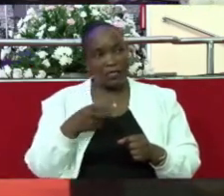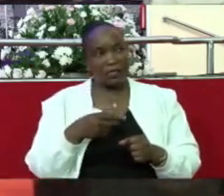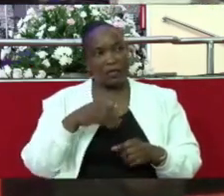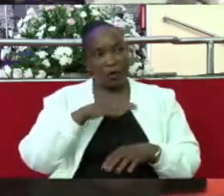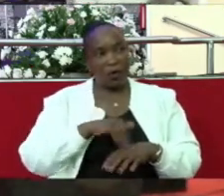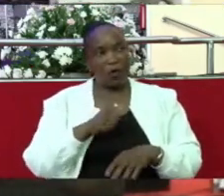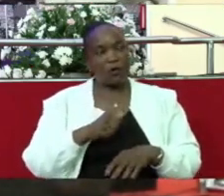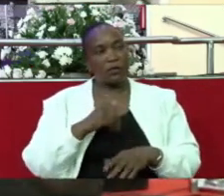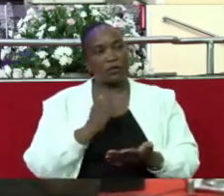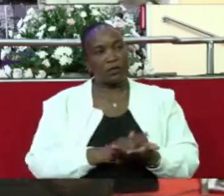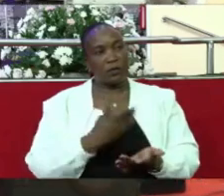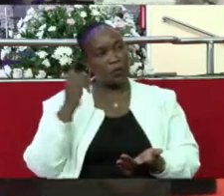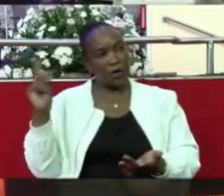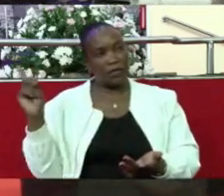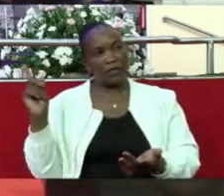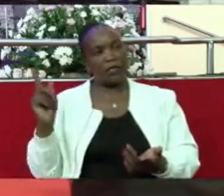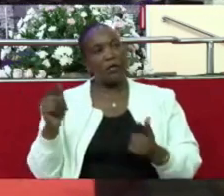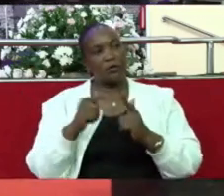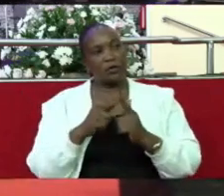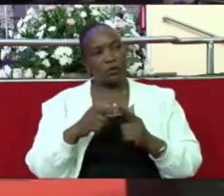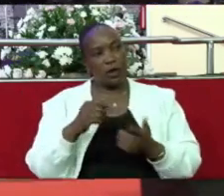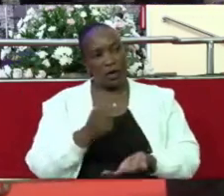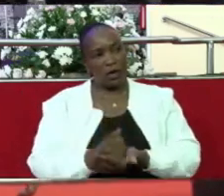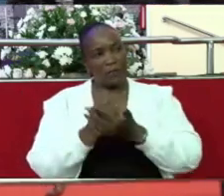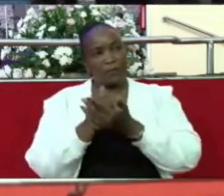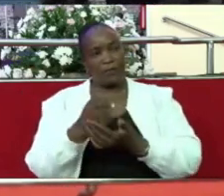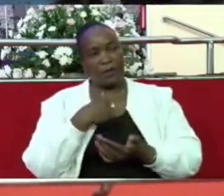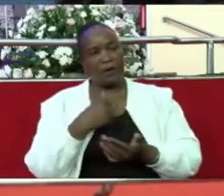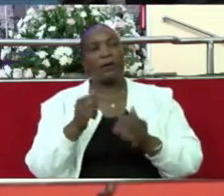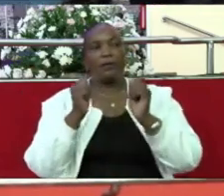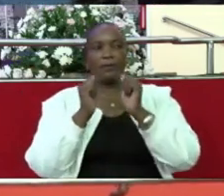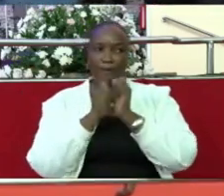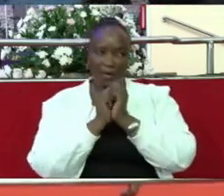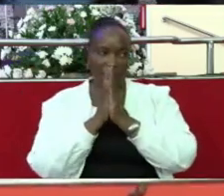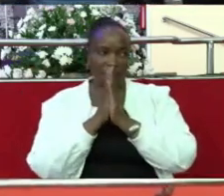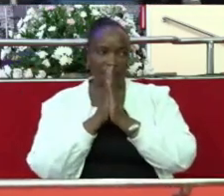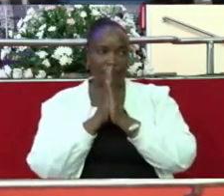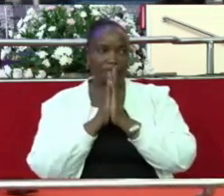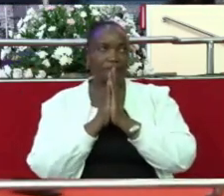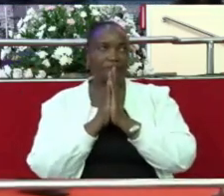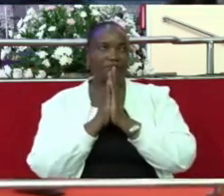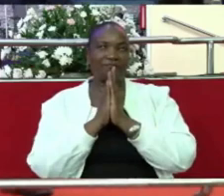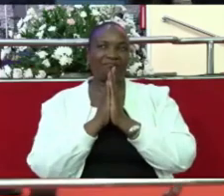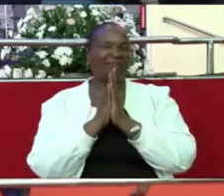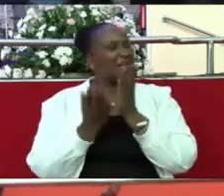If I had to inspect myself, sometimes I realize it's because I have neglected something.